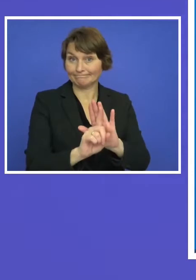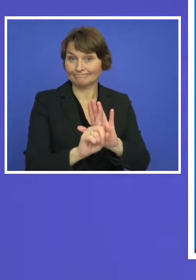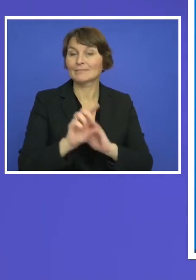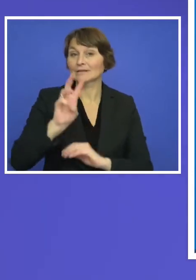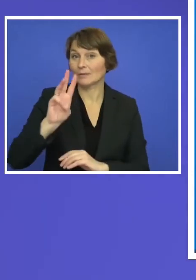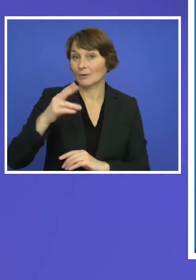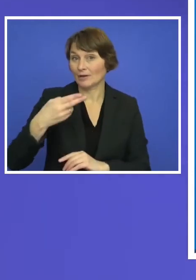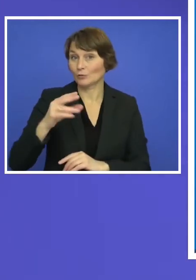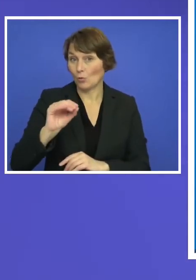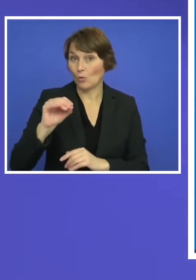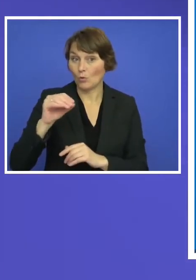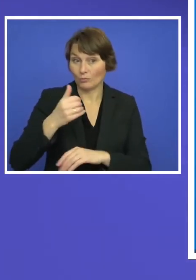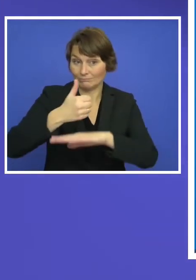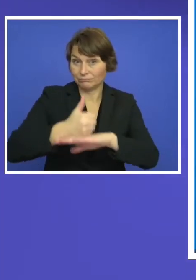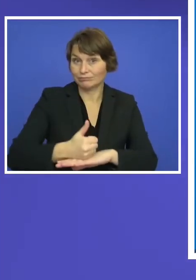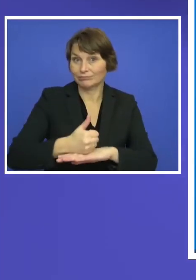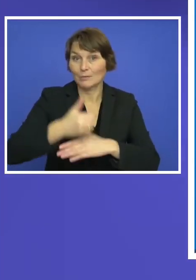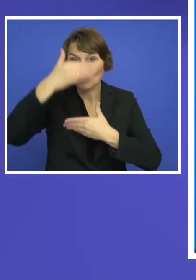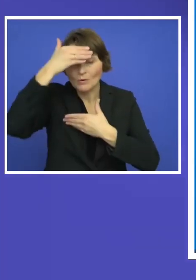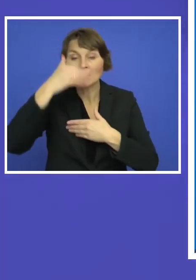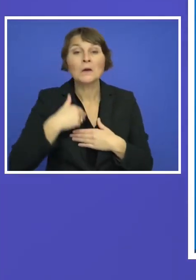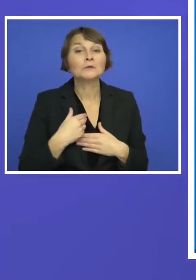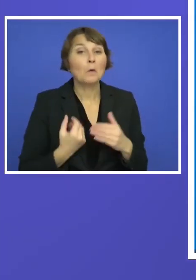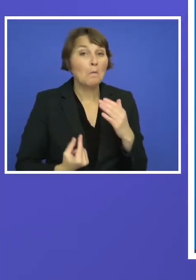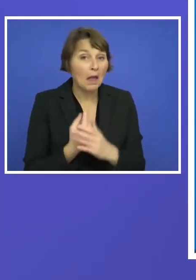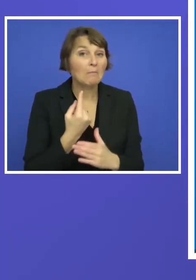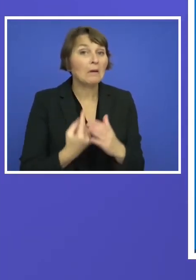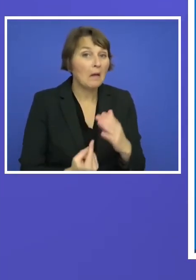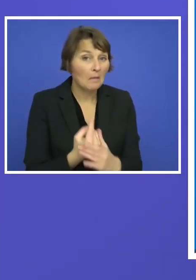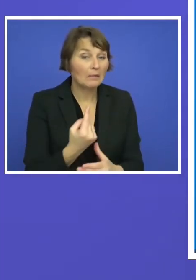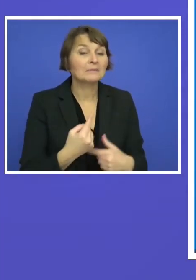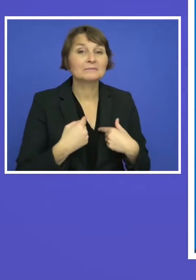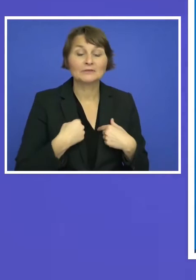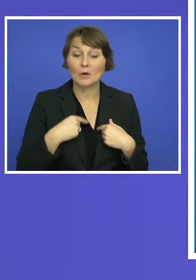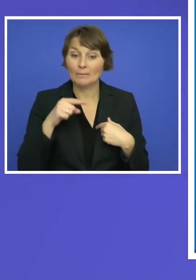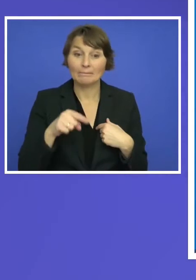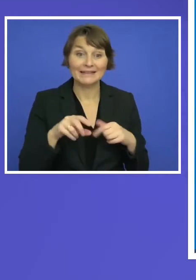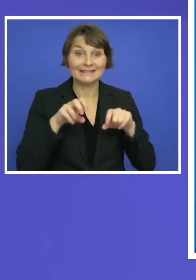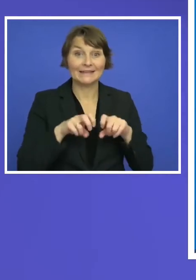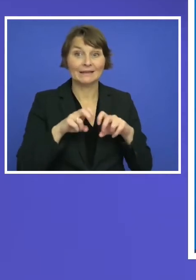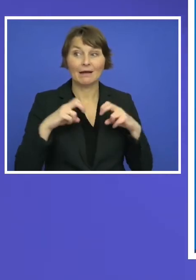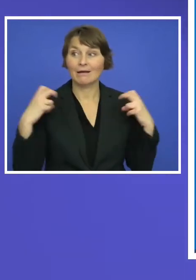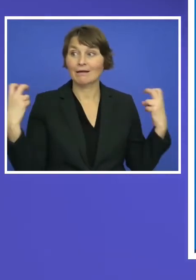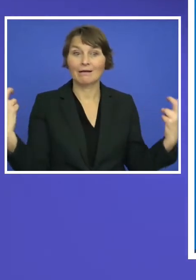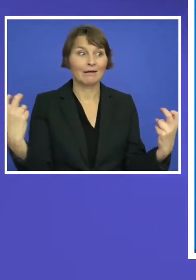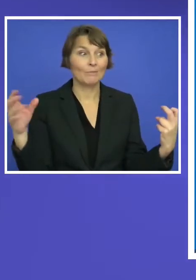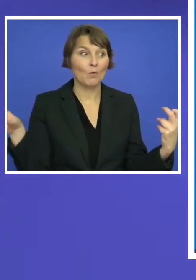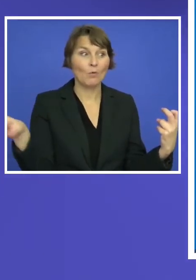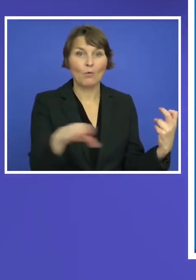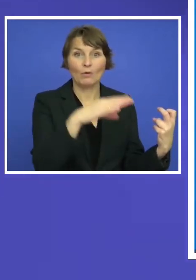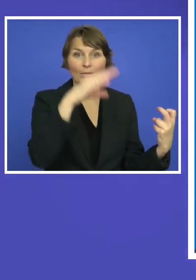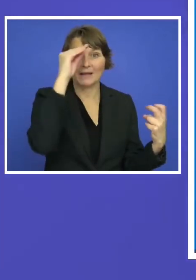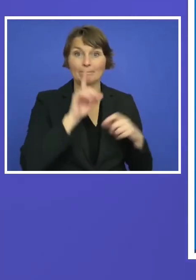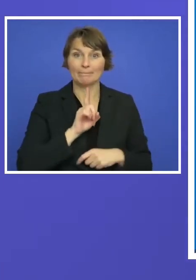that I am in a men's circle when we are in